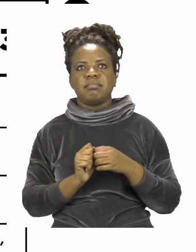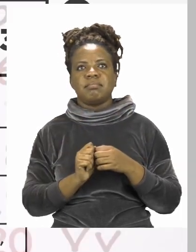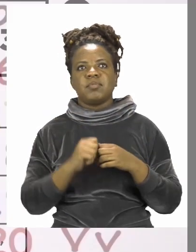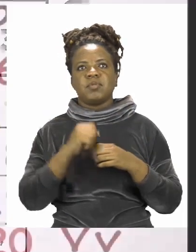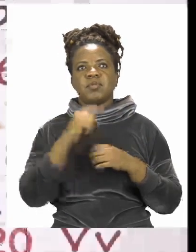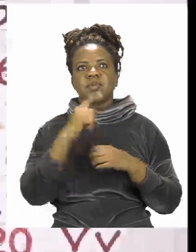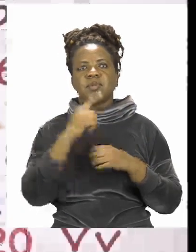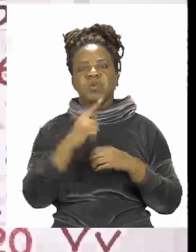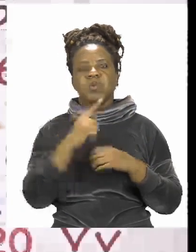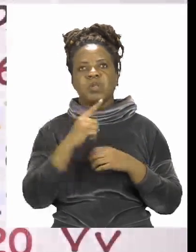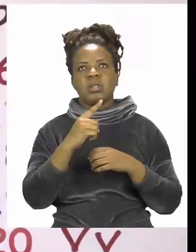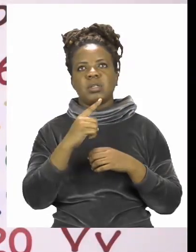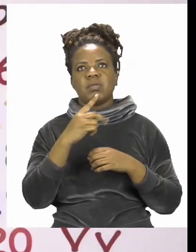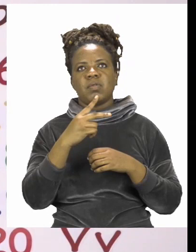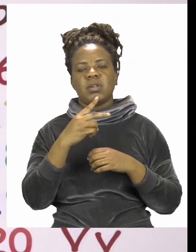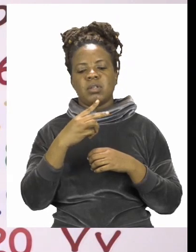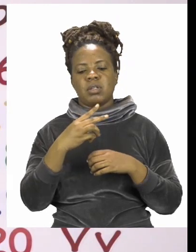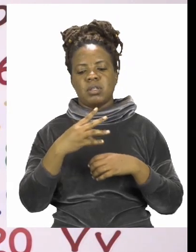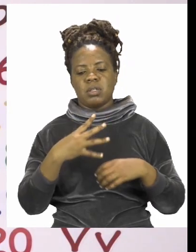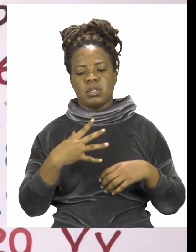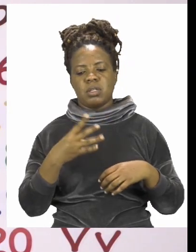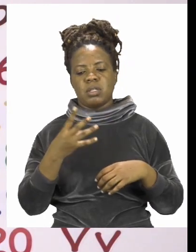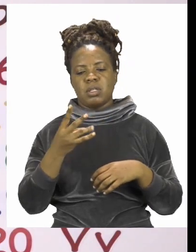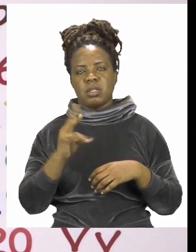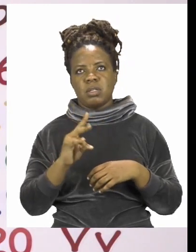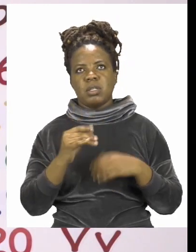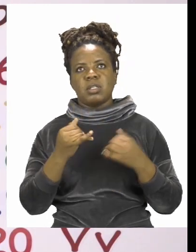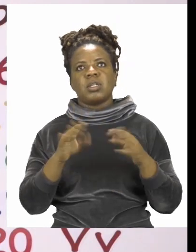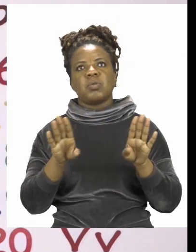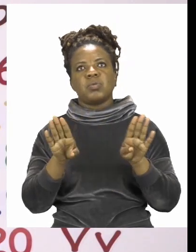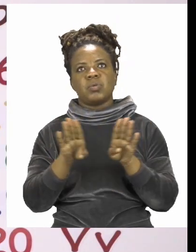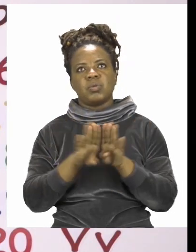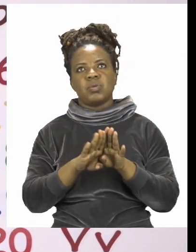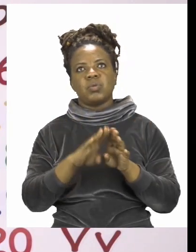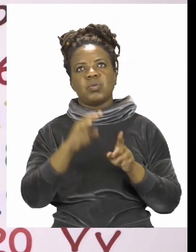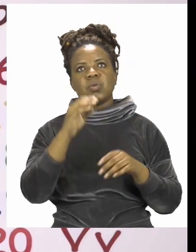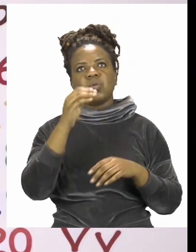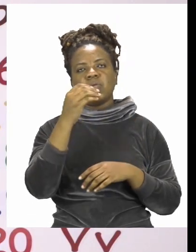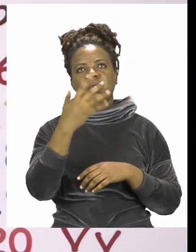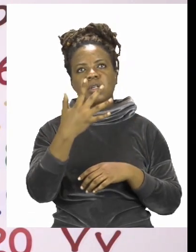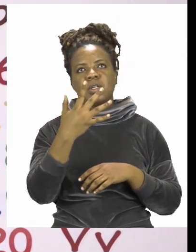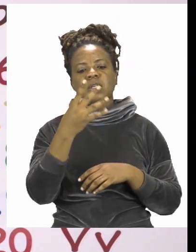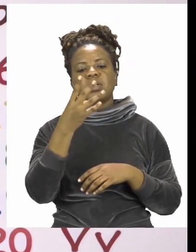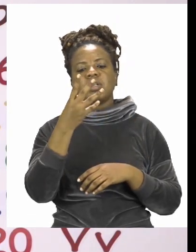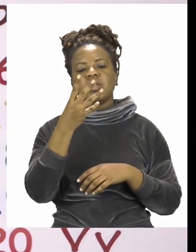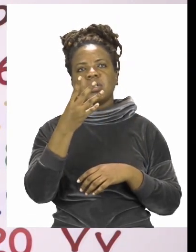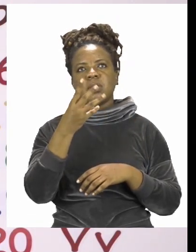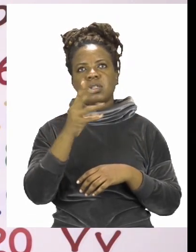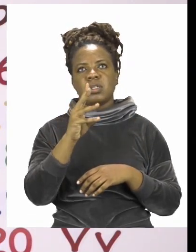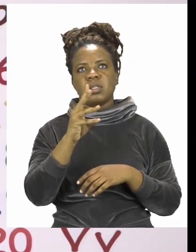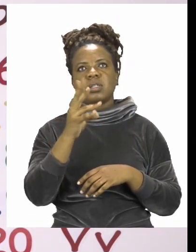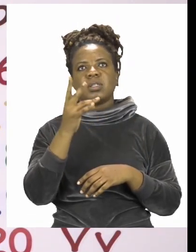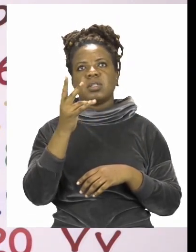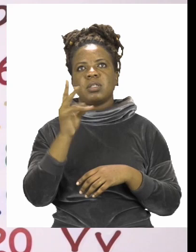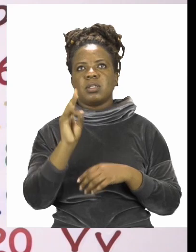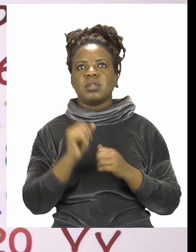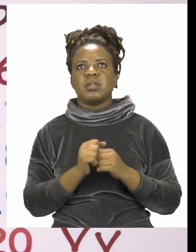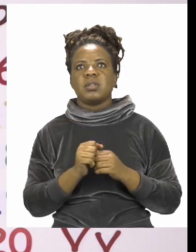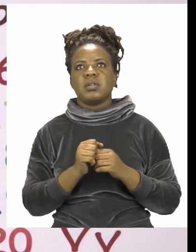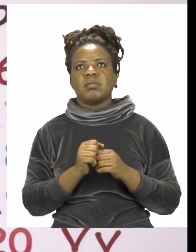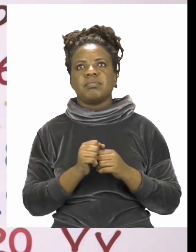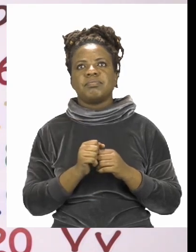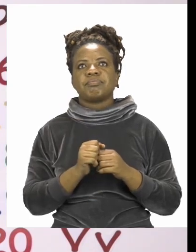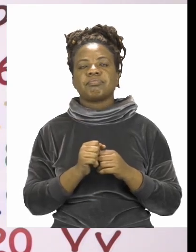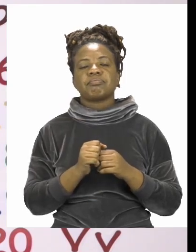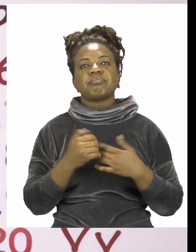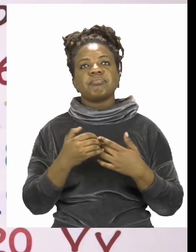7. I've already done number 5 for you, and the answer is may, because we are saying we